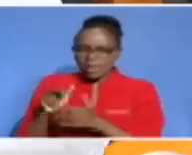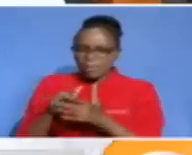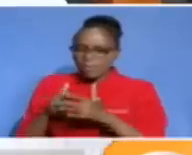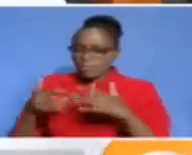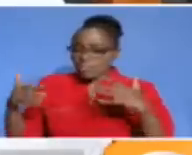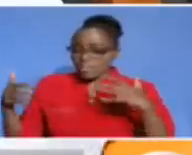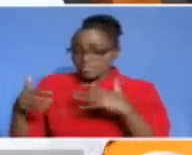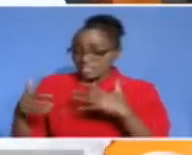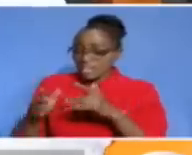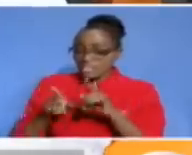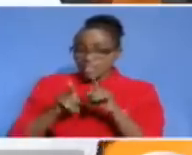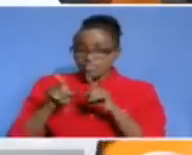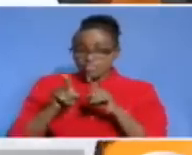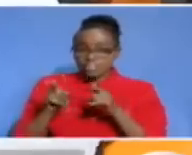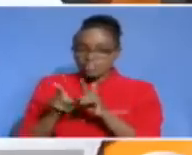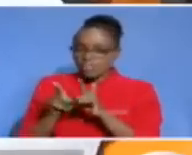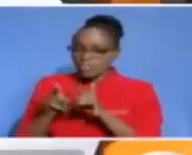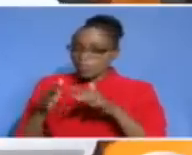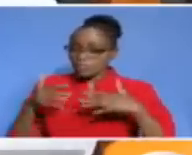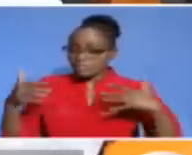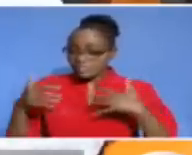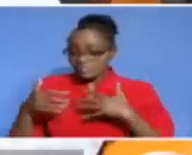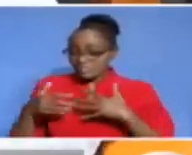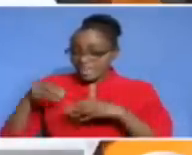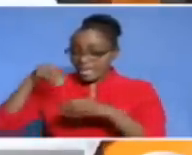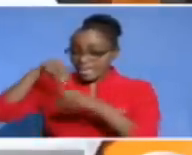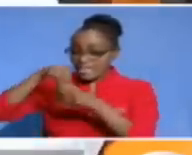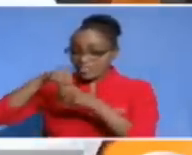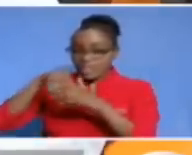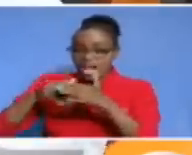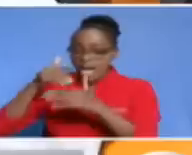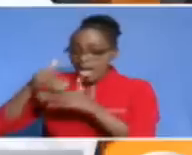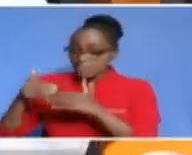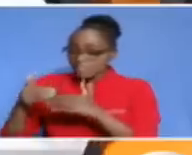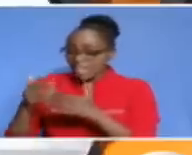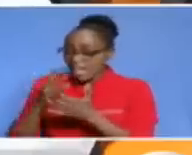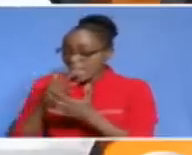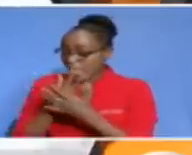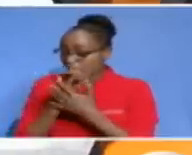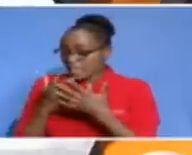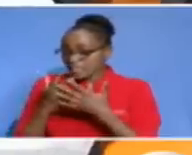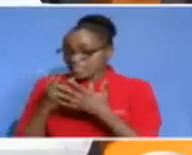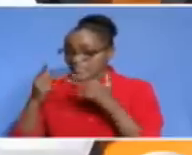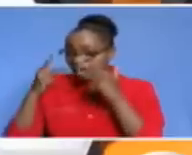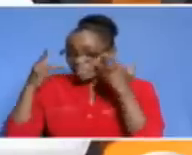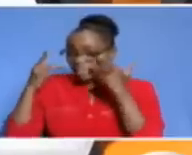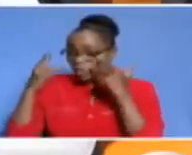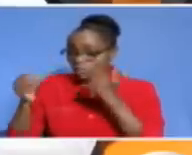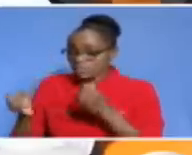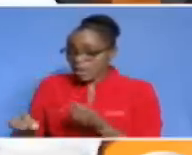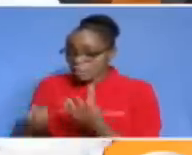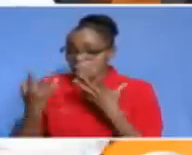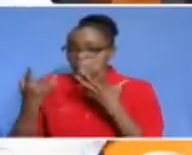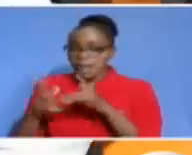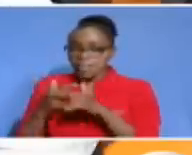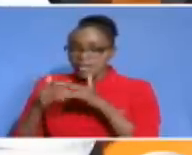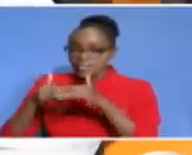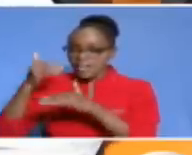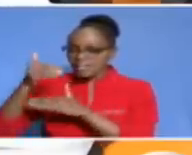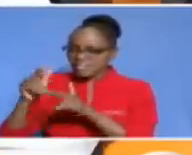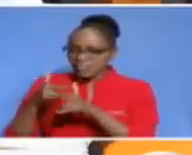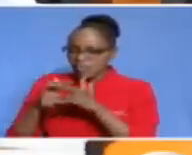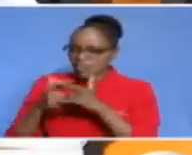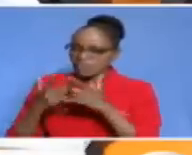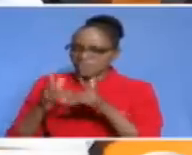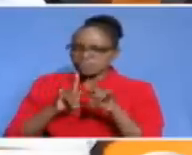off tourists. They don't scare off investors. You know, after a terrorist attack in Paris or wherever, the next day, tourists are booking